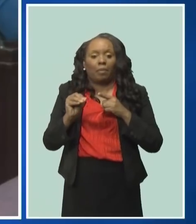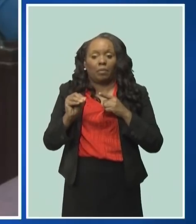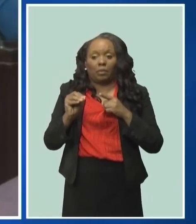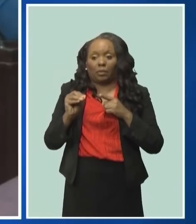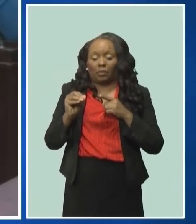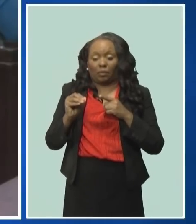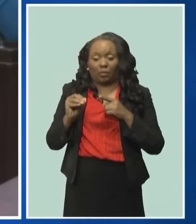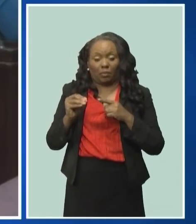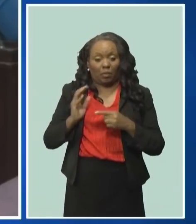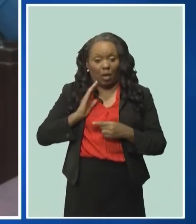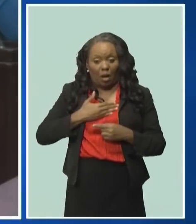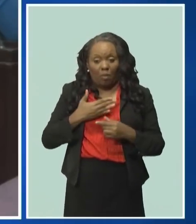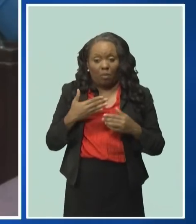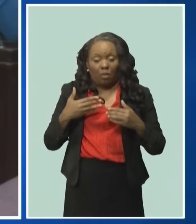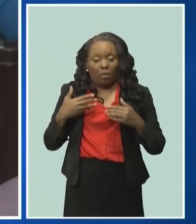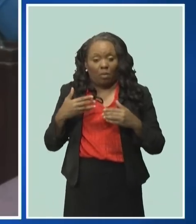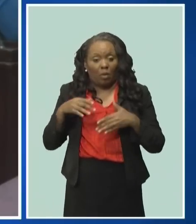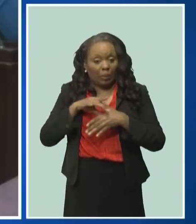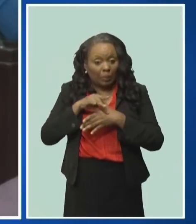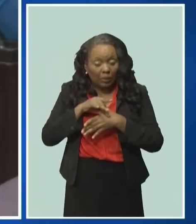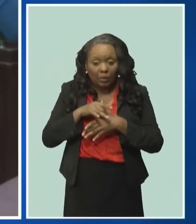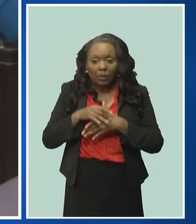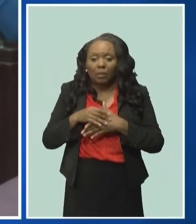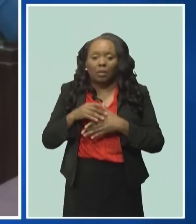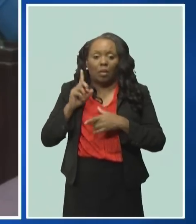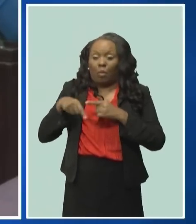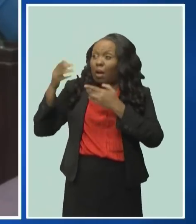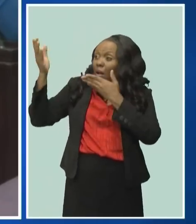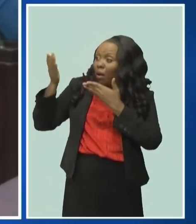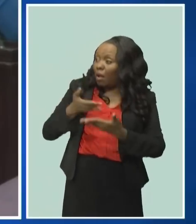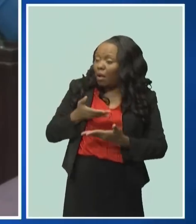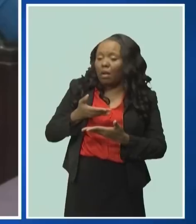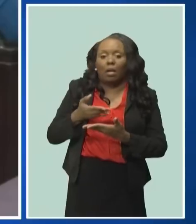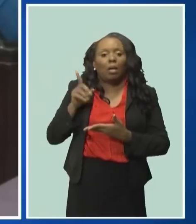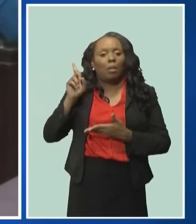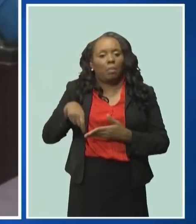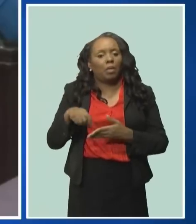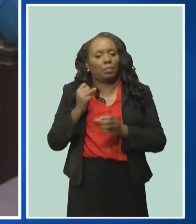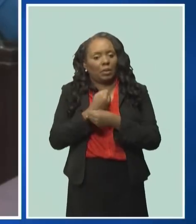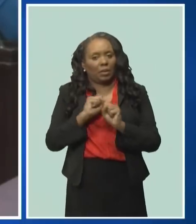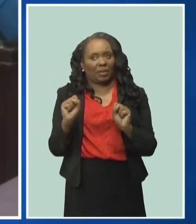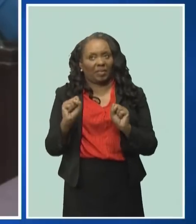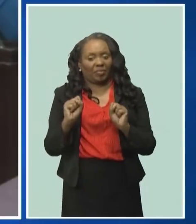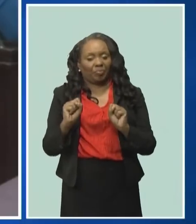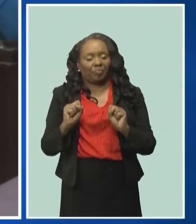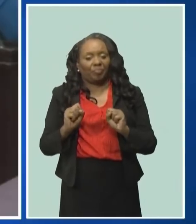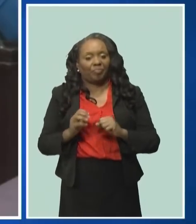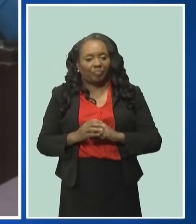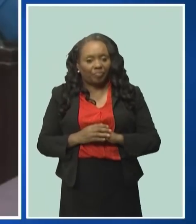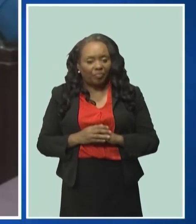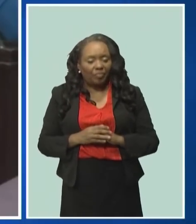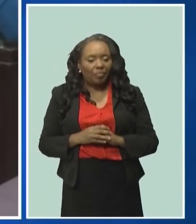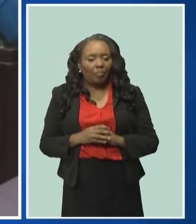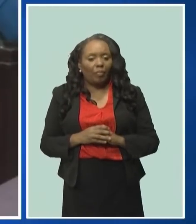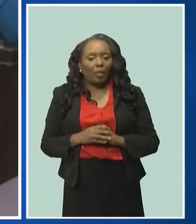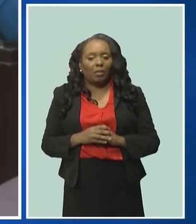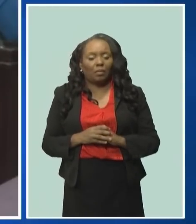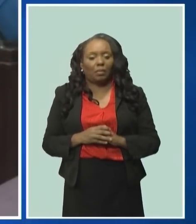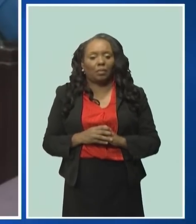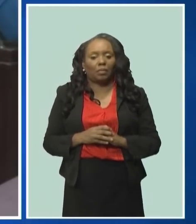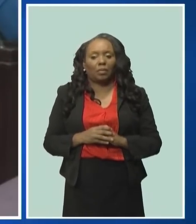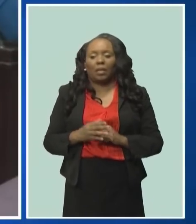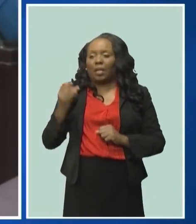big responsibility to make sure that these things do not enter the country. We do not have the resources in this country to